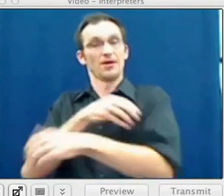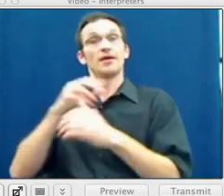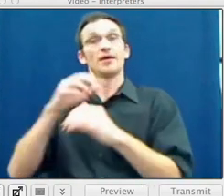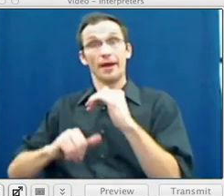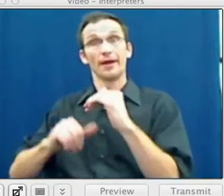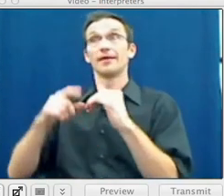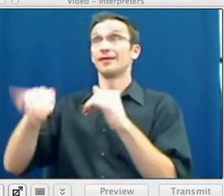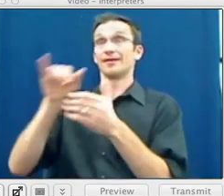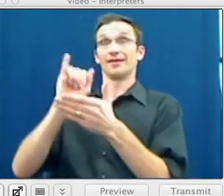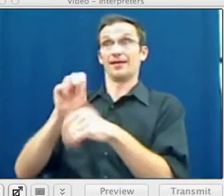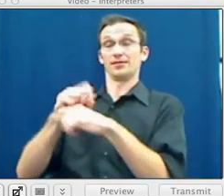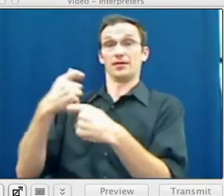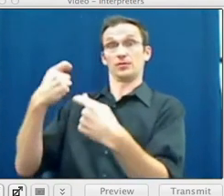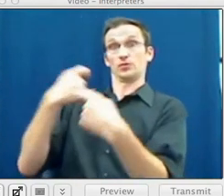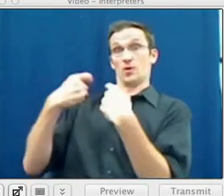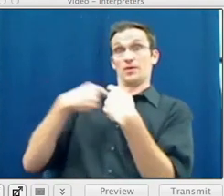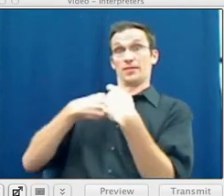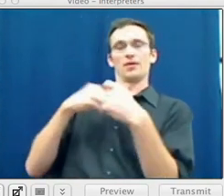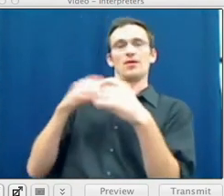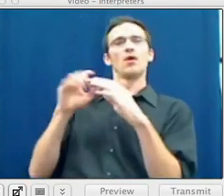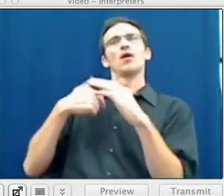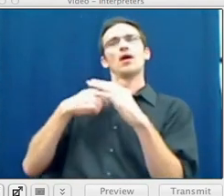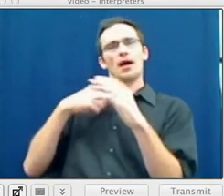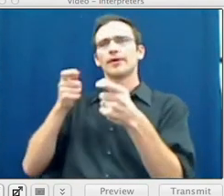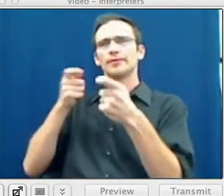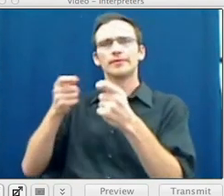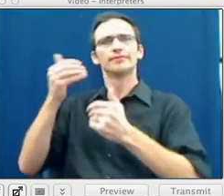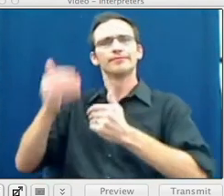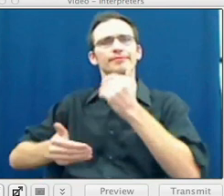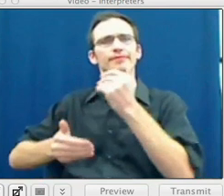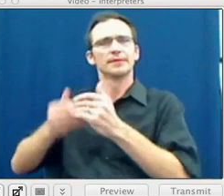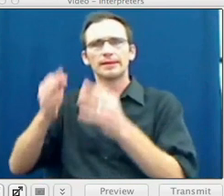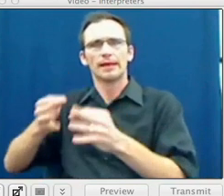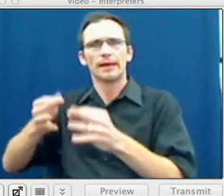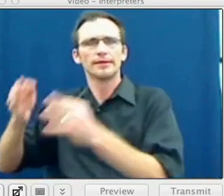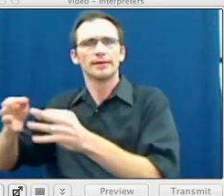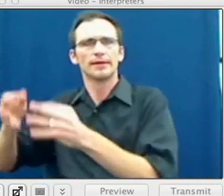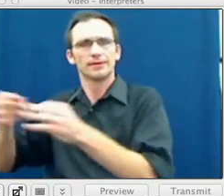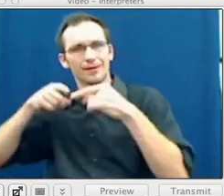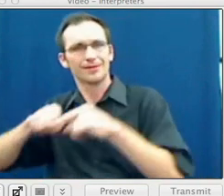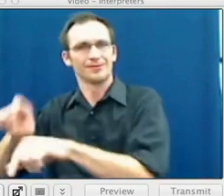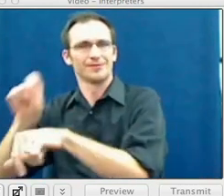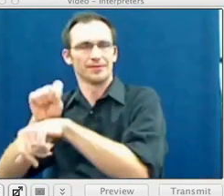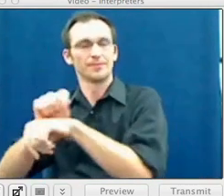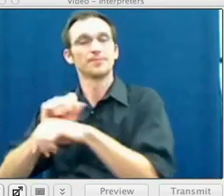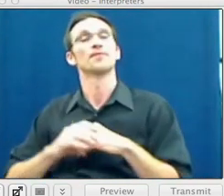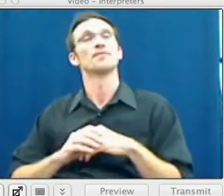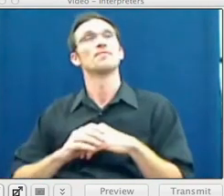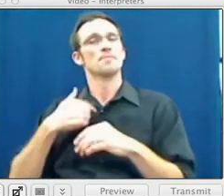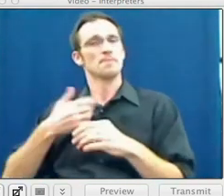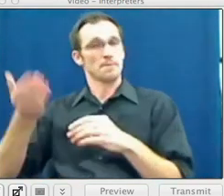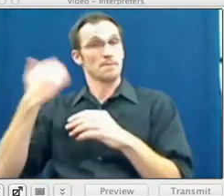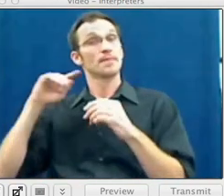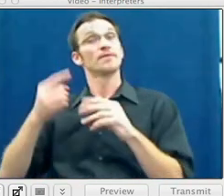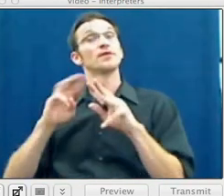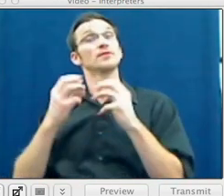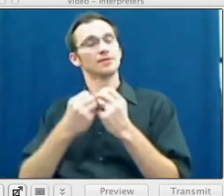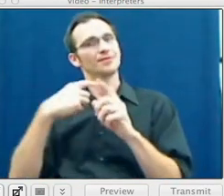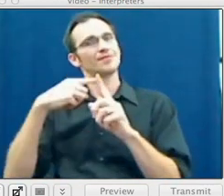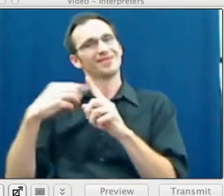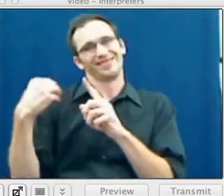you. And I wanted to emphasize in the first session, as I did as well, I think in the second session, that this is meant to